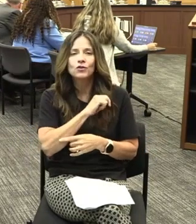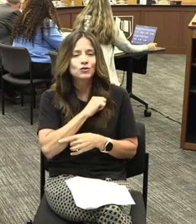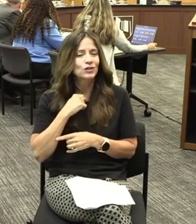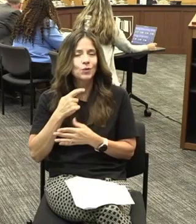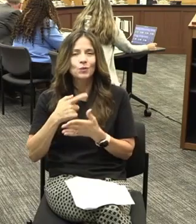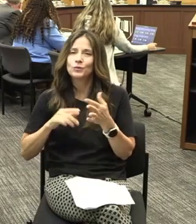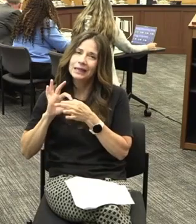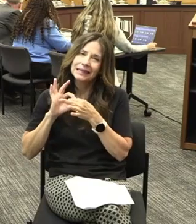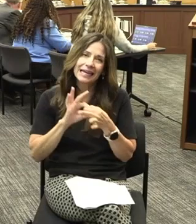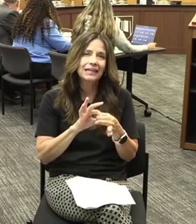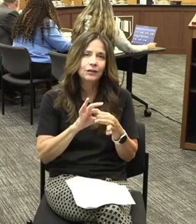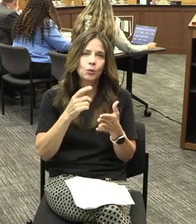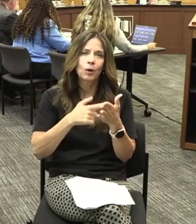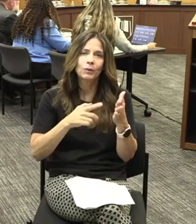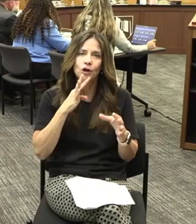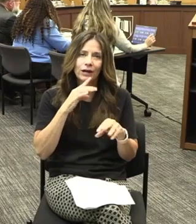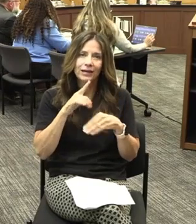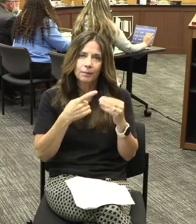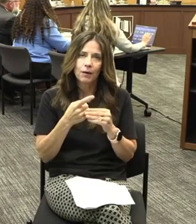been discussed so far.